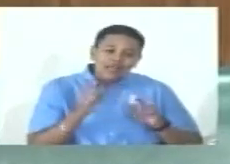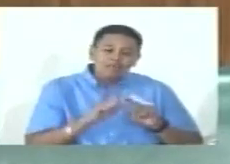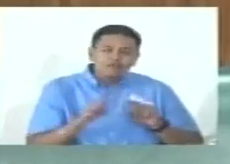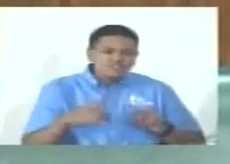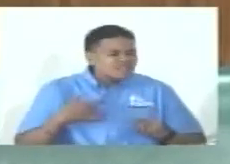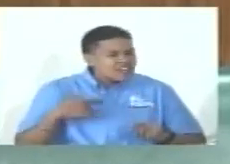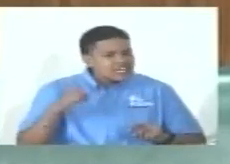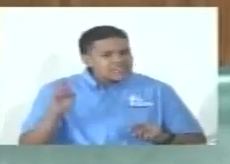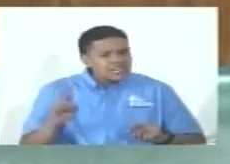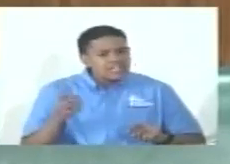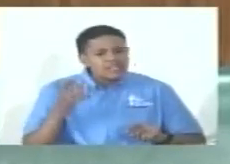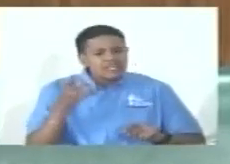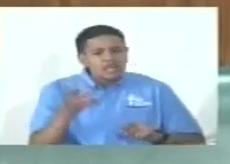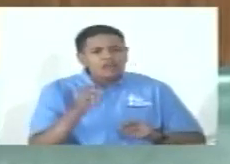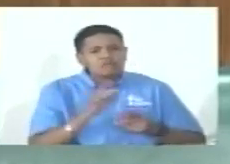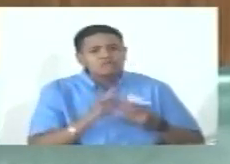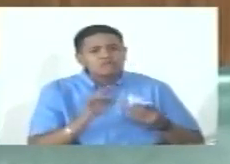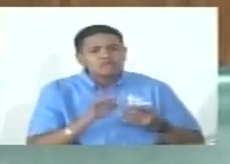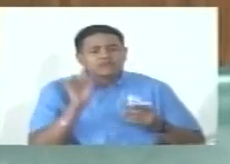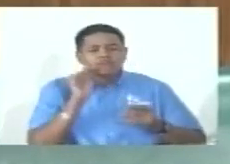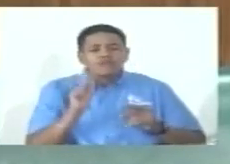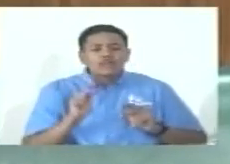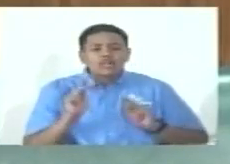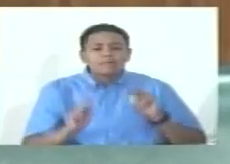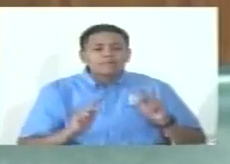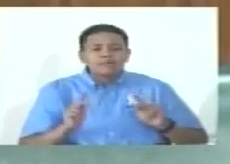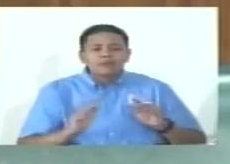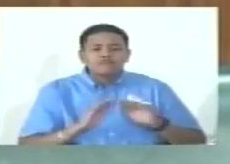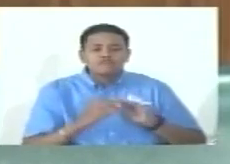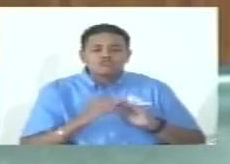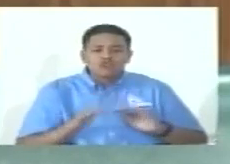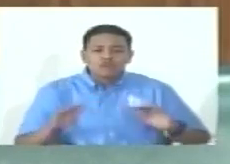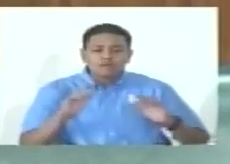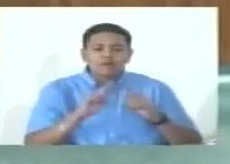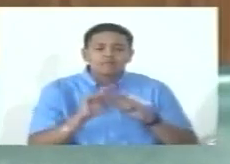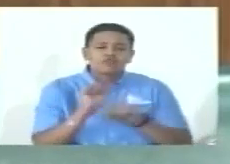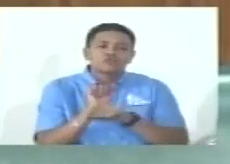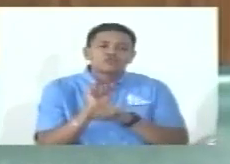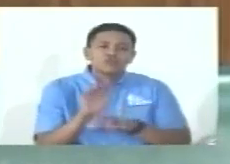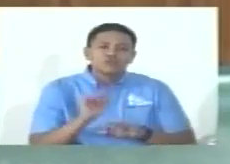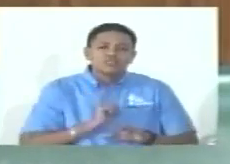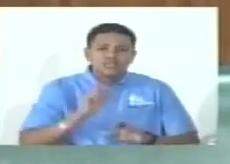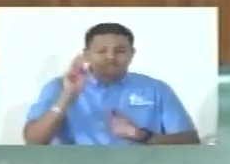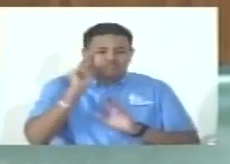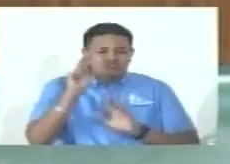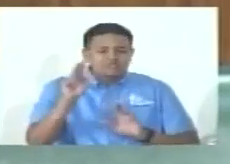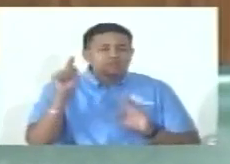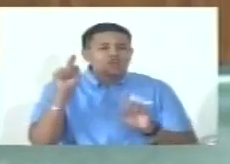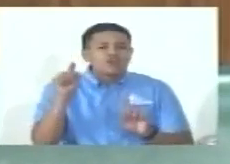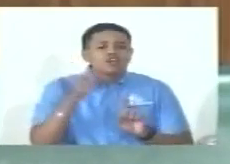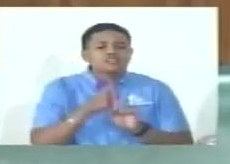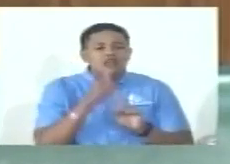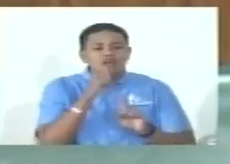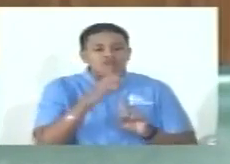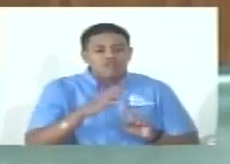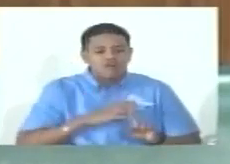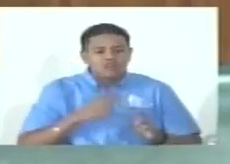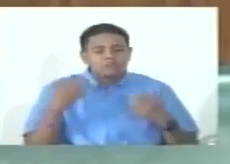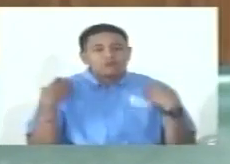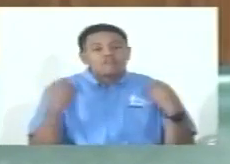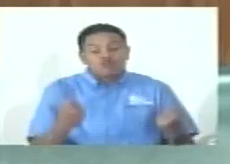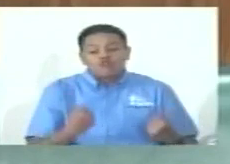she needed to be there for the people of the country and the workers. And I respect her as a woman of